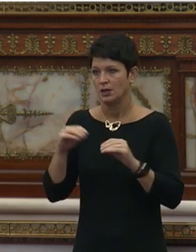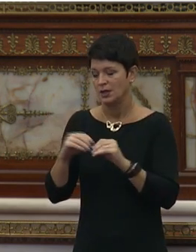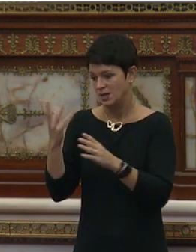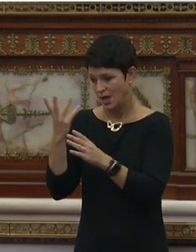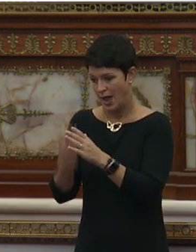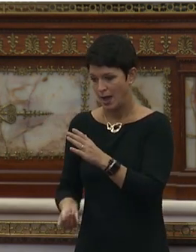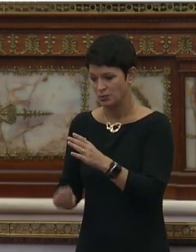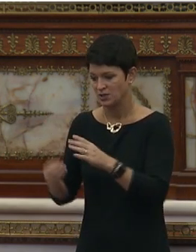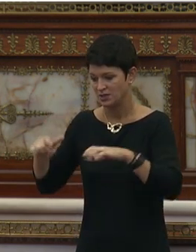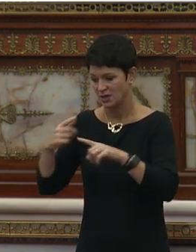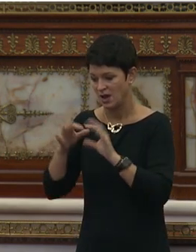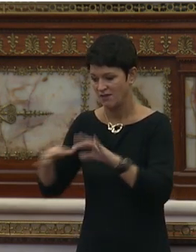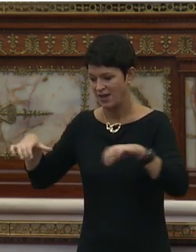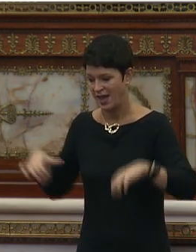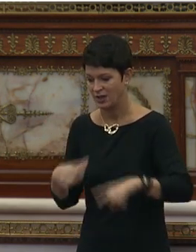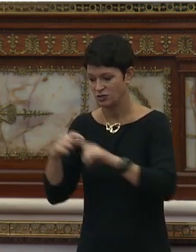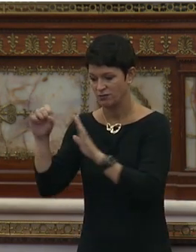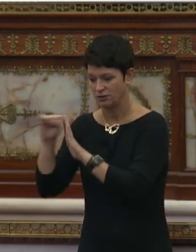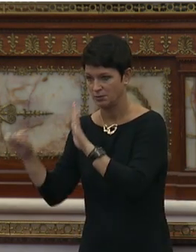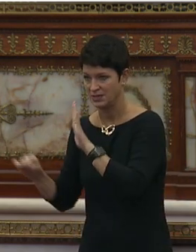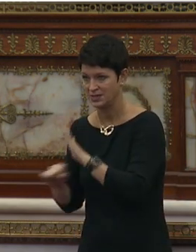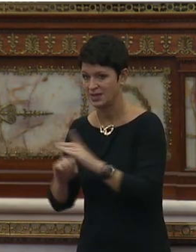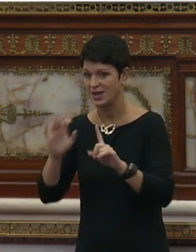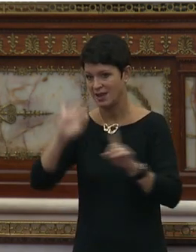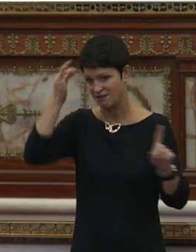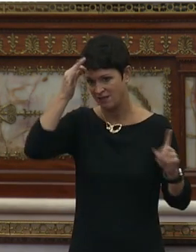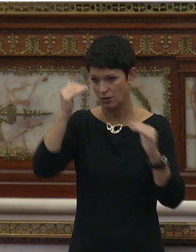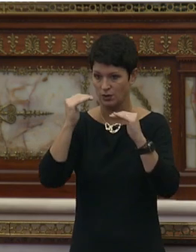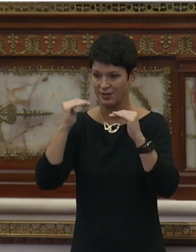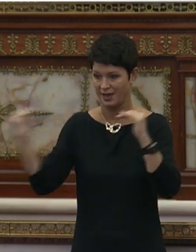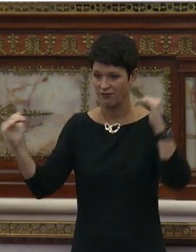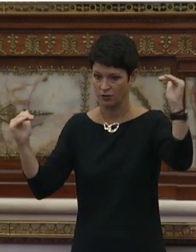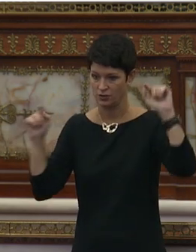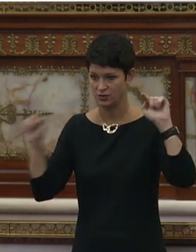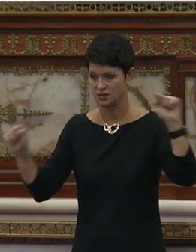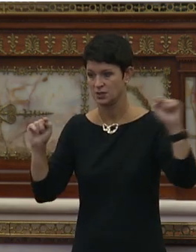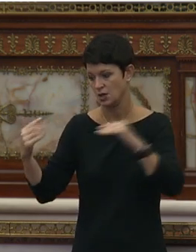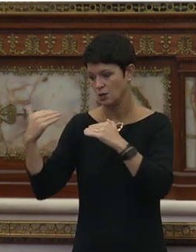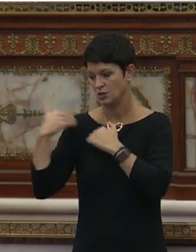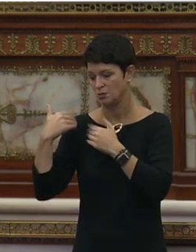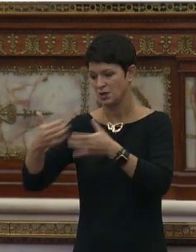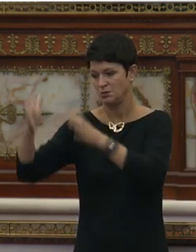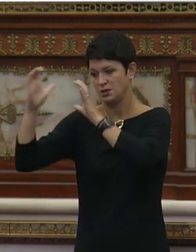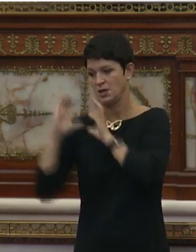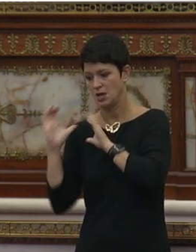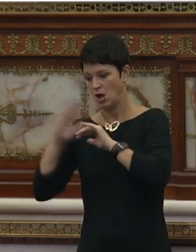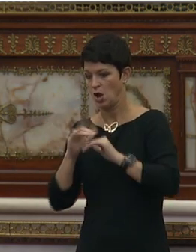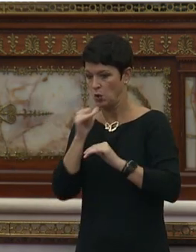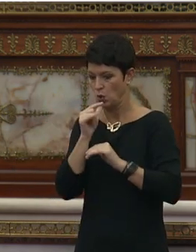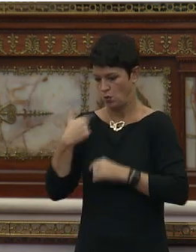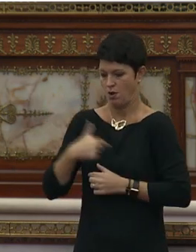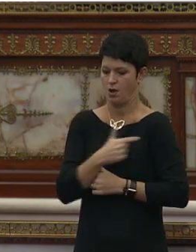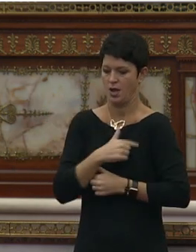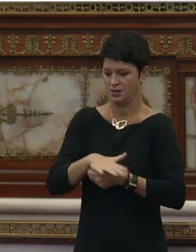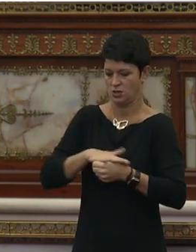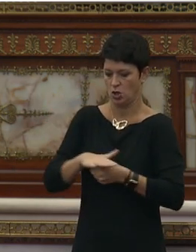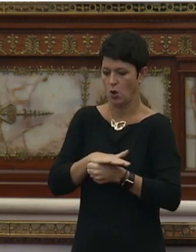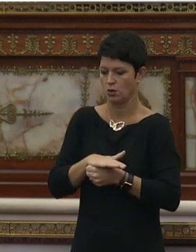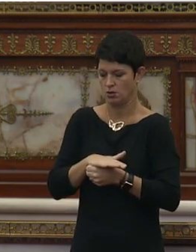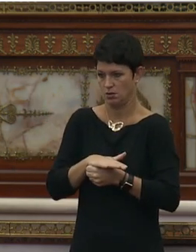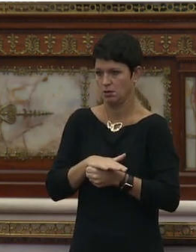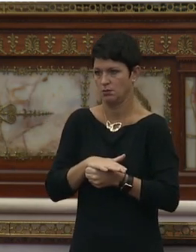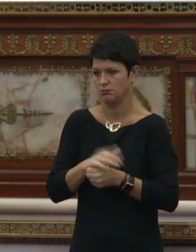in the absence of action from the state and federal levels, the responsibility falls to local legislators, to